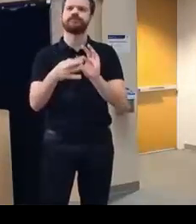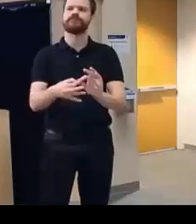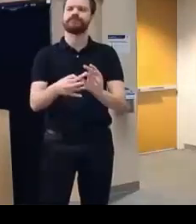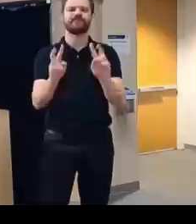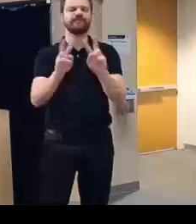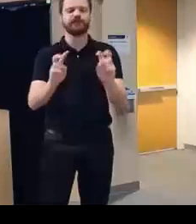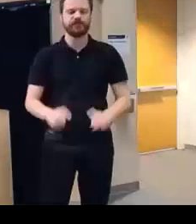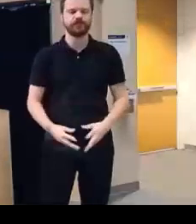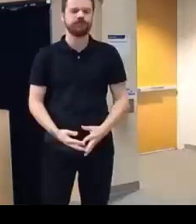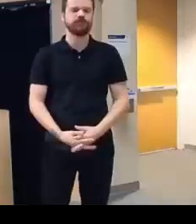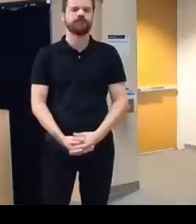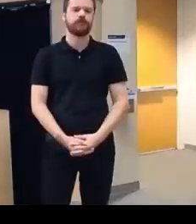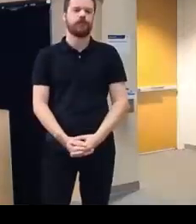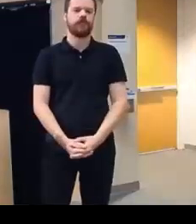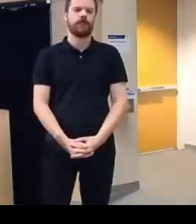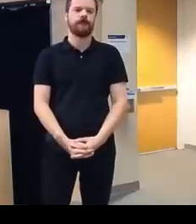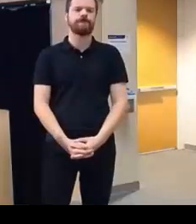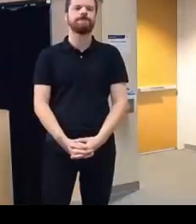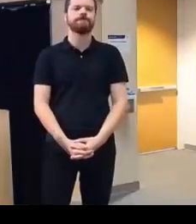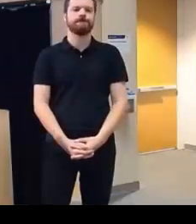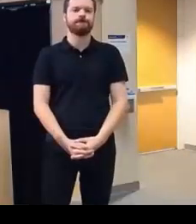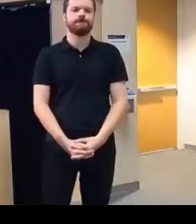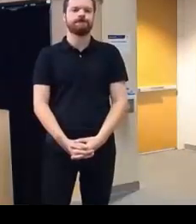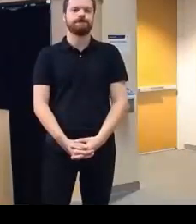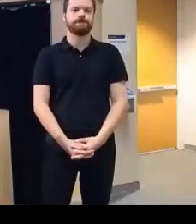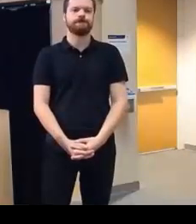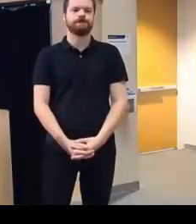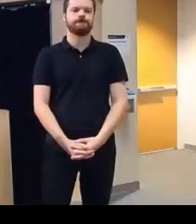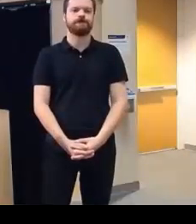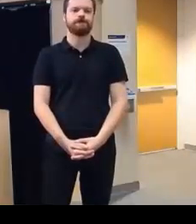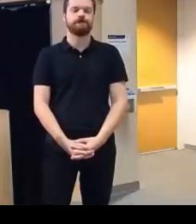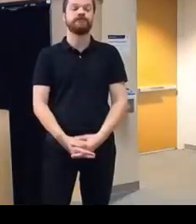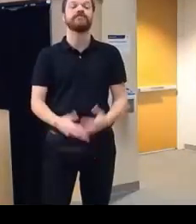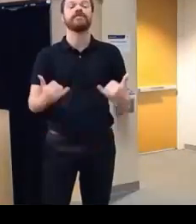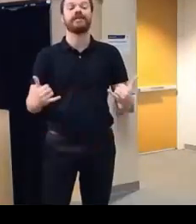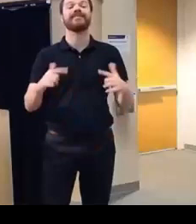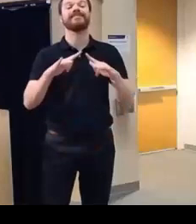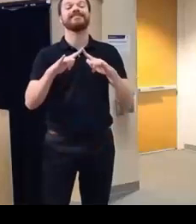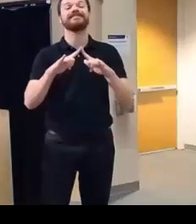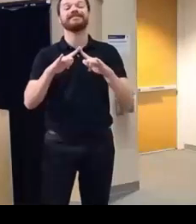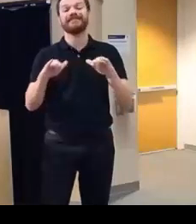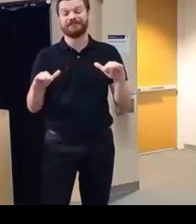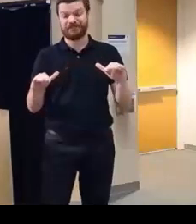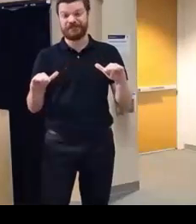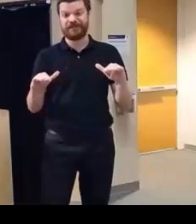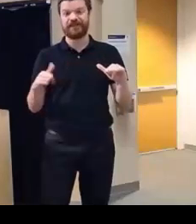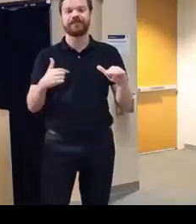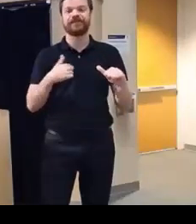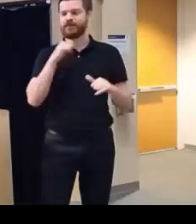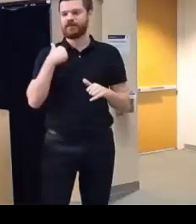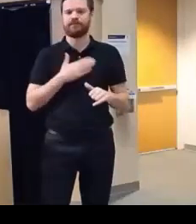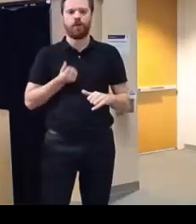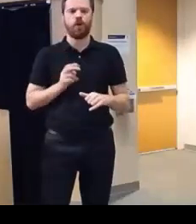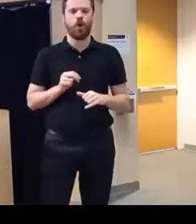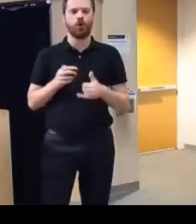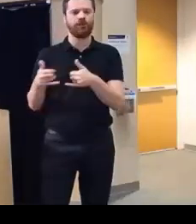assessment that I've been doing. At the same time, that meant I didn't have my own funding anymore. So I was